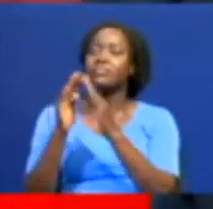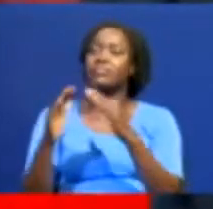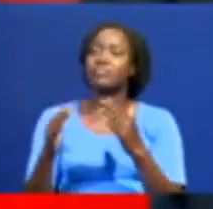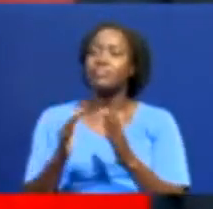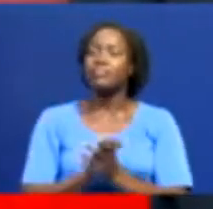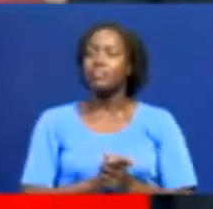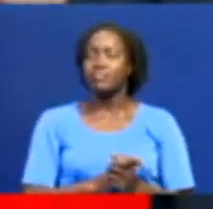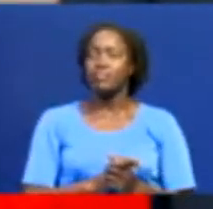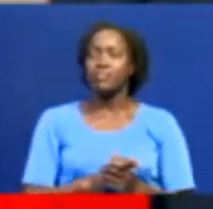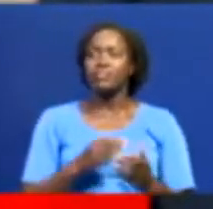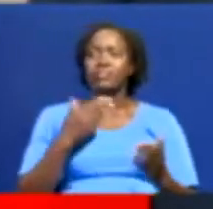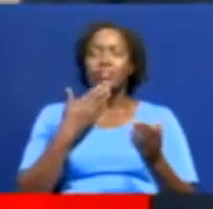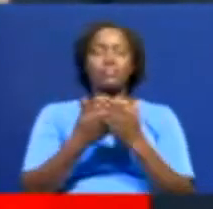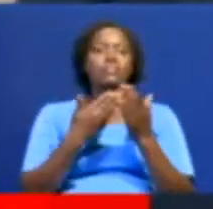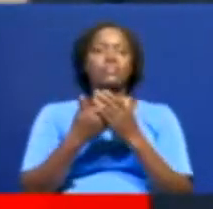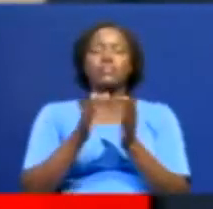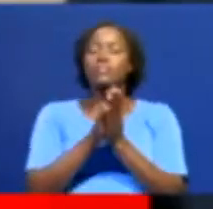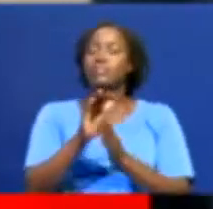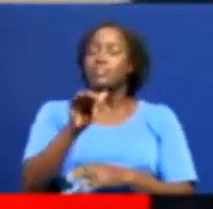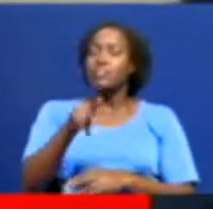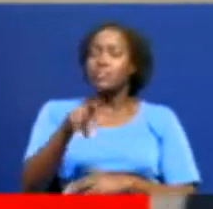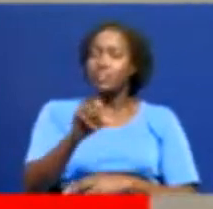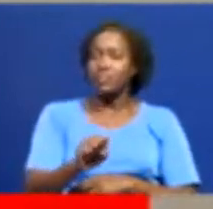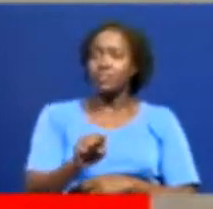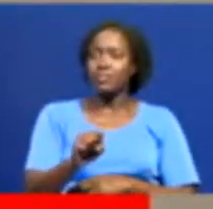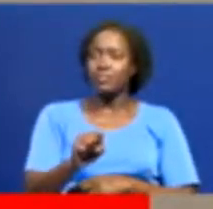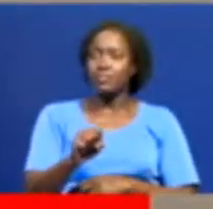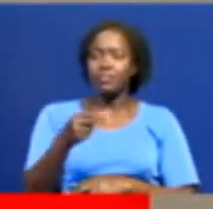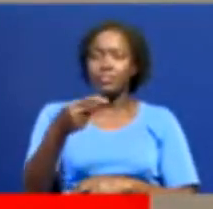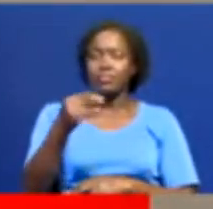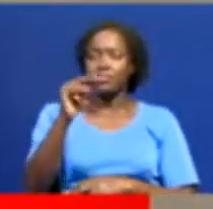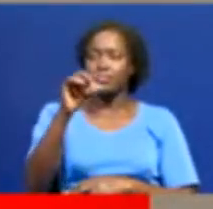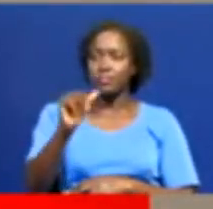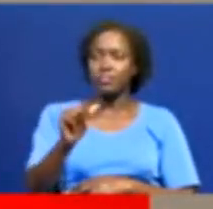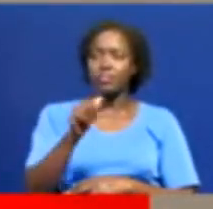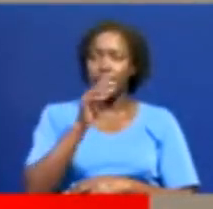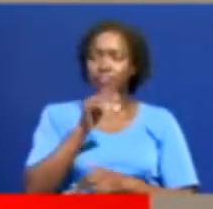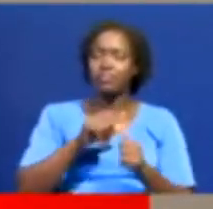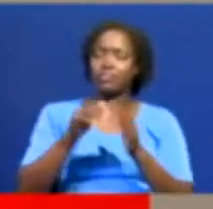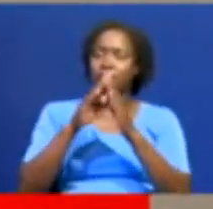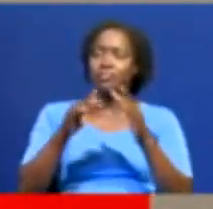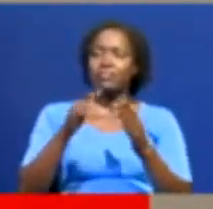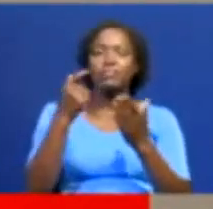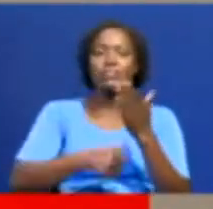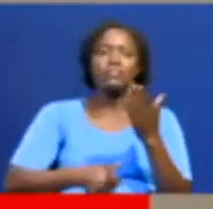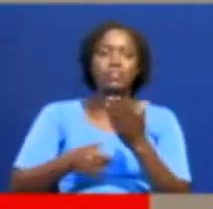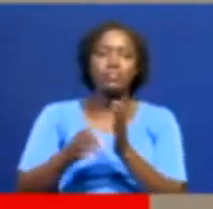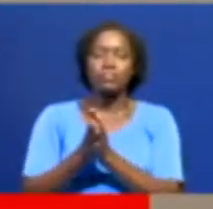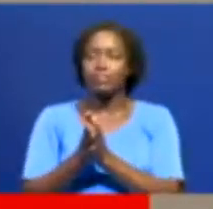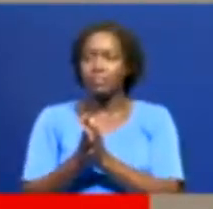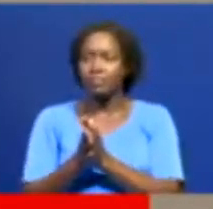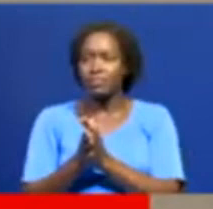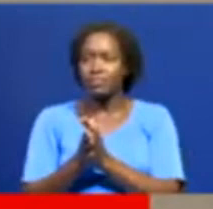that. Okay. Well, thank you. That has been the PS. Charles Hinger speaking to us about the housing levy. And I hope you've heard it from him,